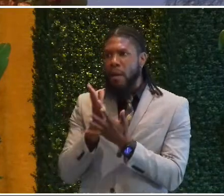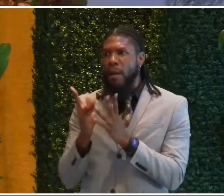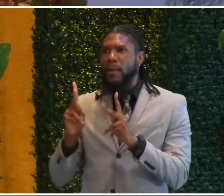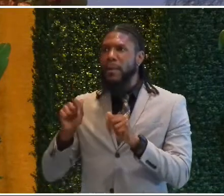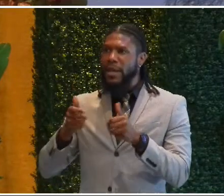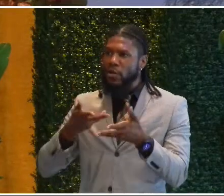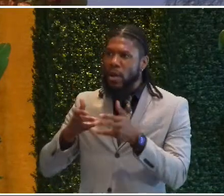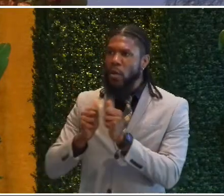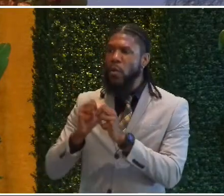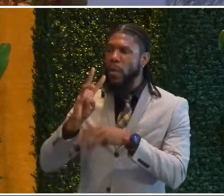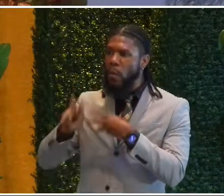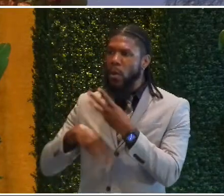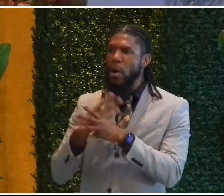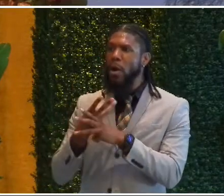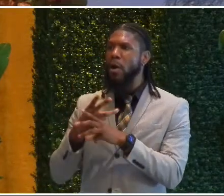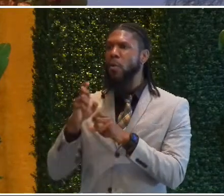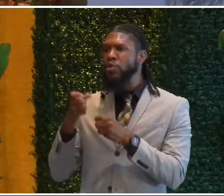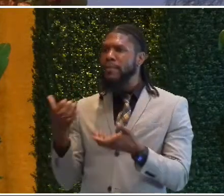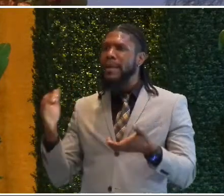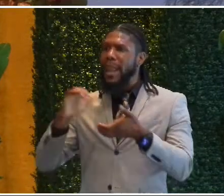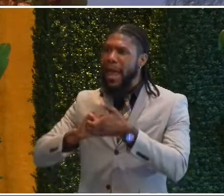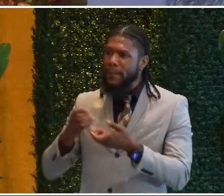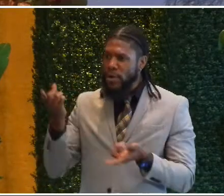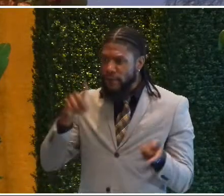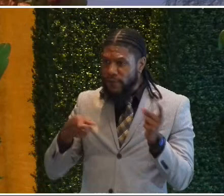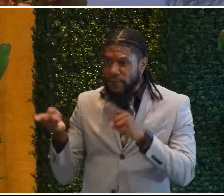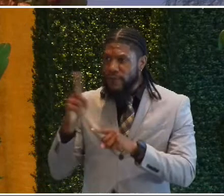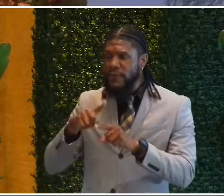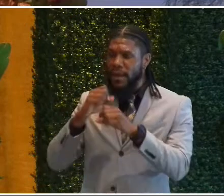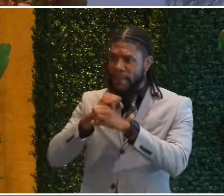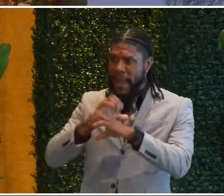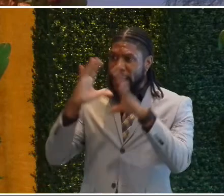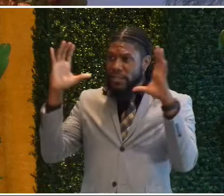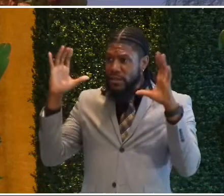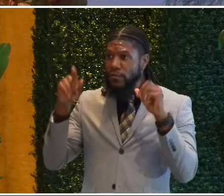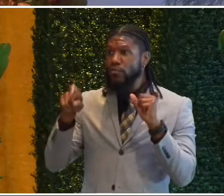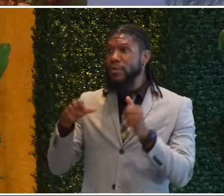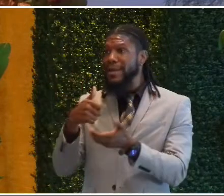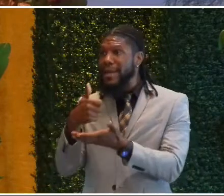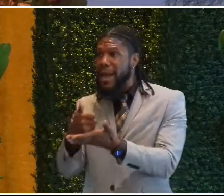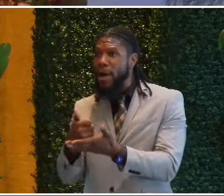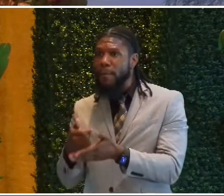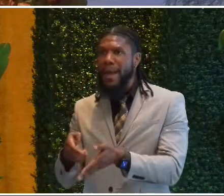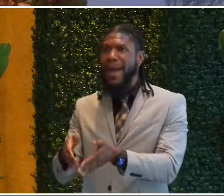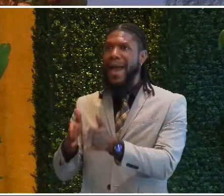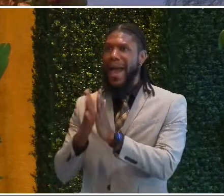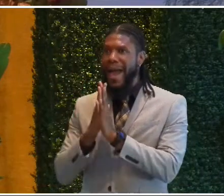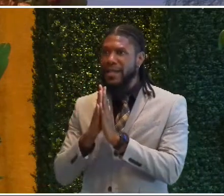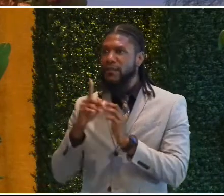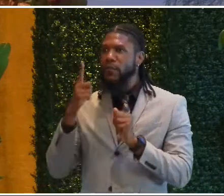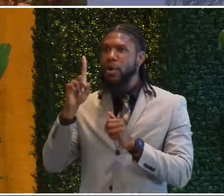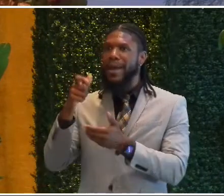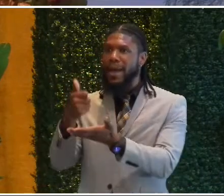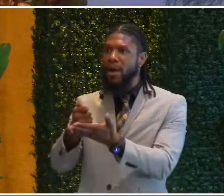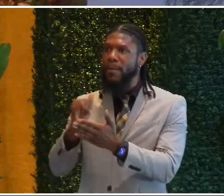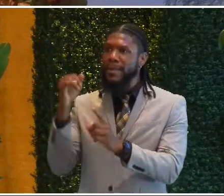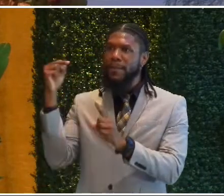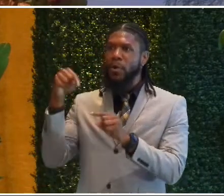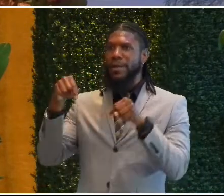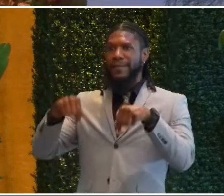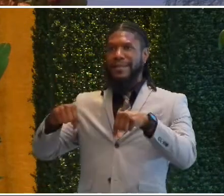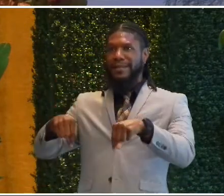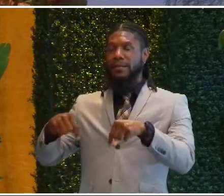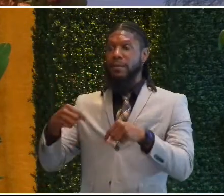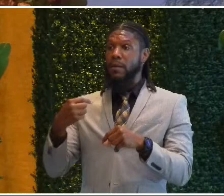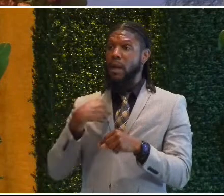it, be collaborative about it. If you need help, ask for it. That's the point of this. And so when I ask